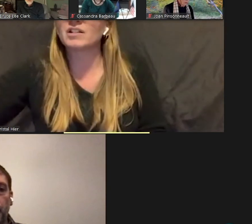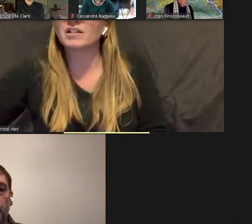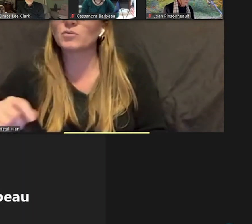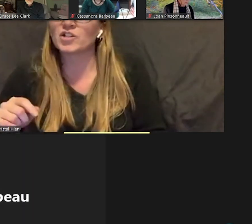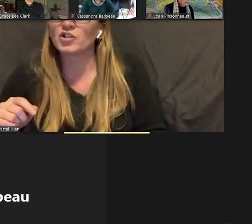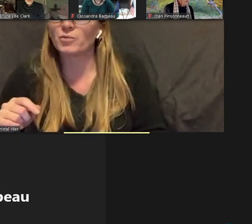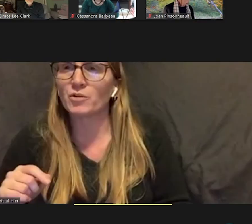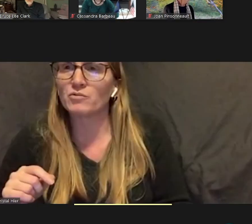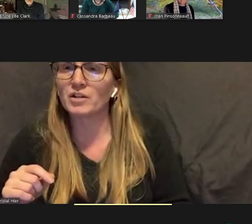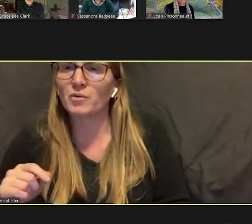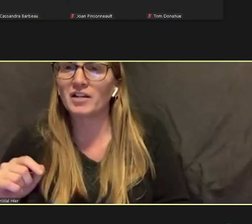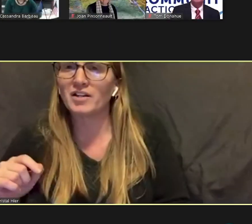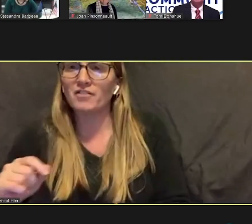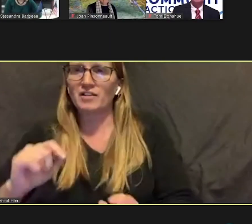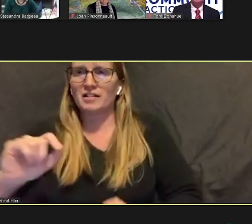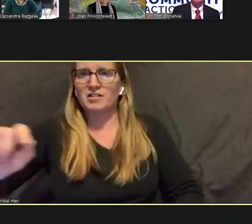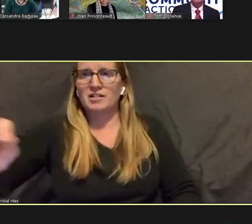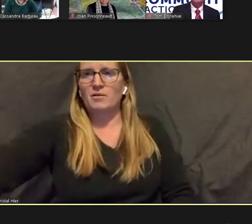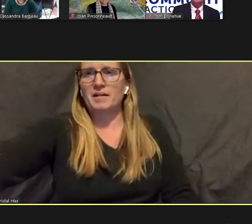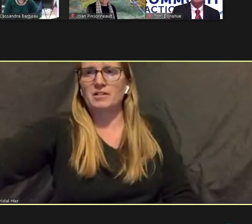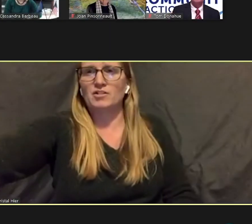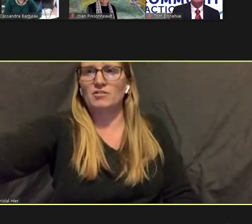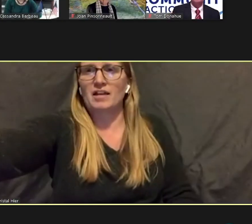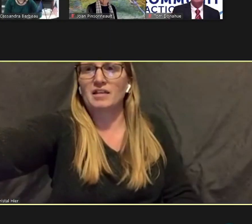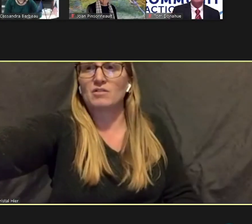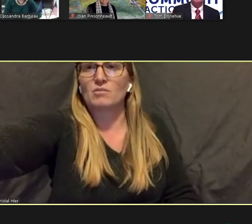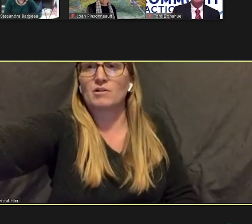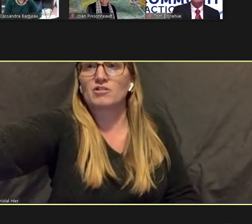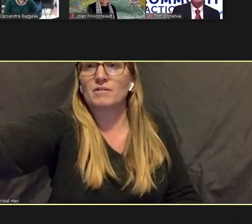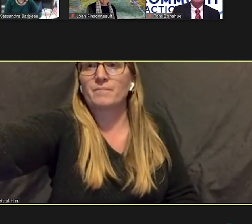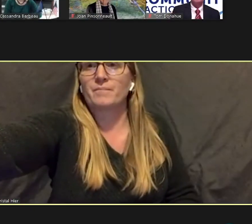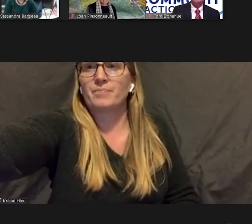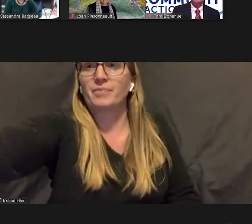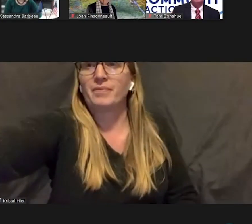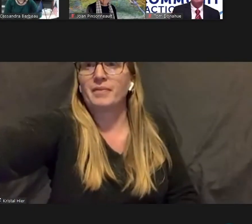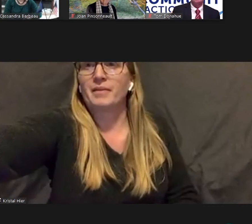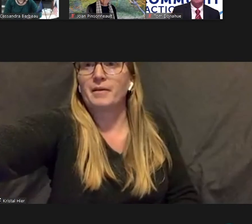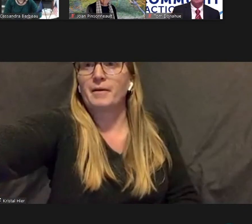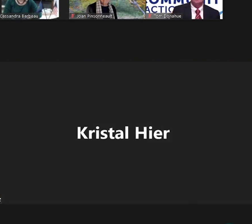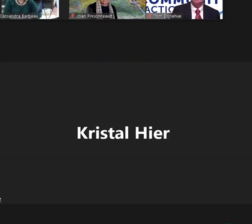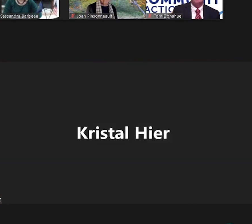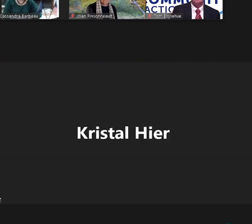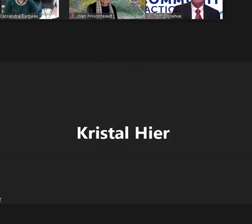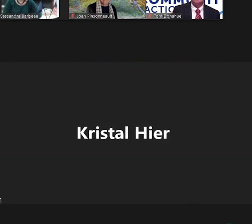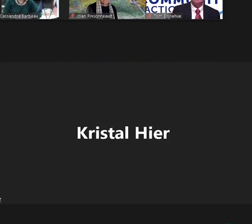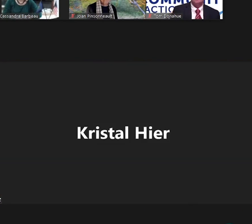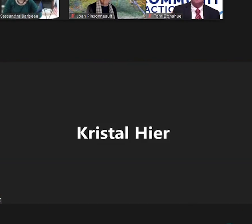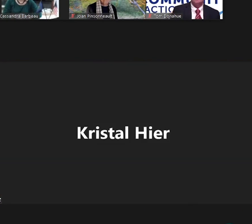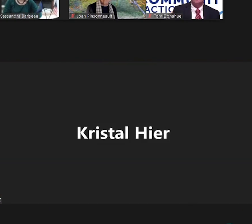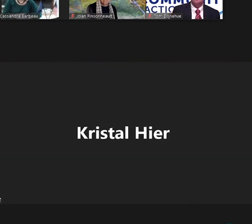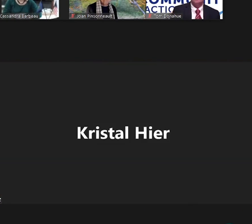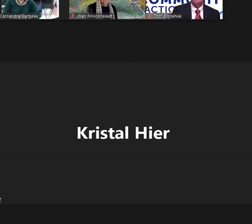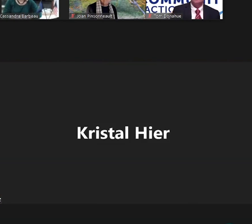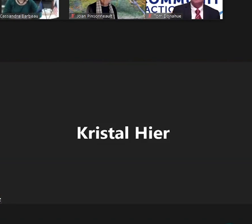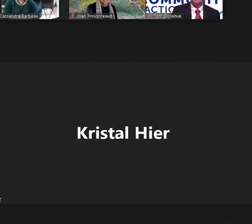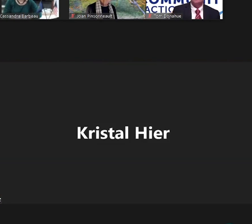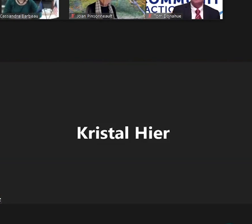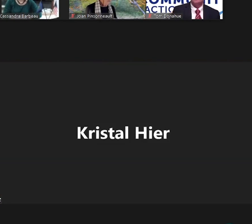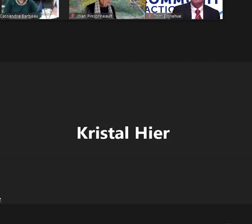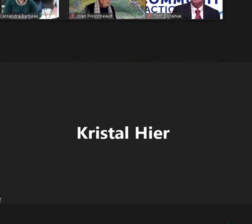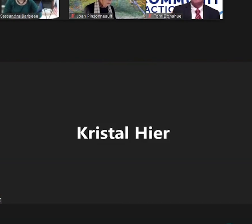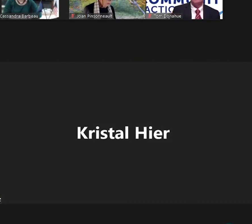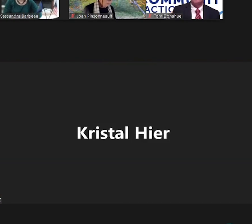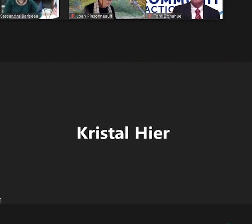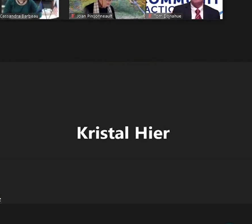That We're concludes. just going to switch interpreters really quick here. If we can just take a minute to do that. Thank you so much. Sure. We'll wait a moment to do that.